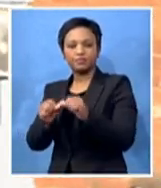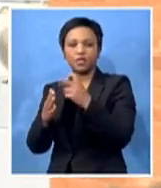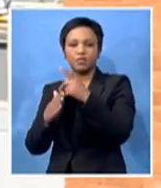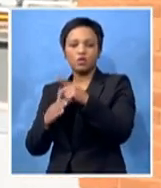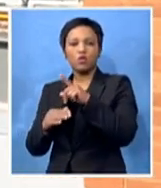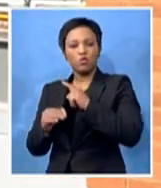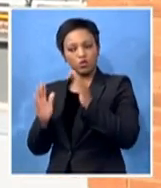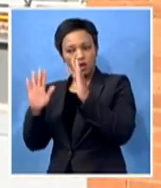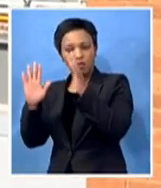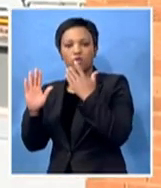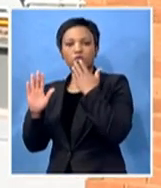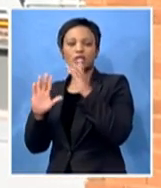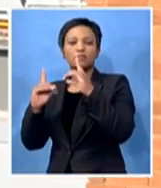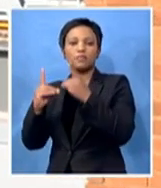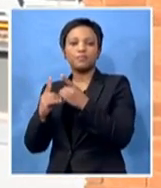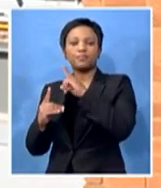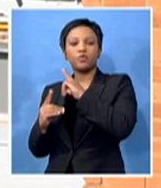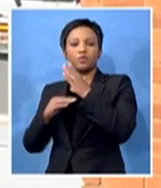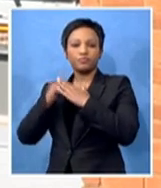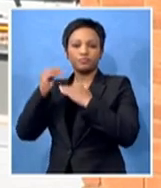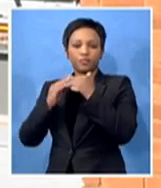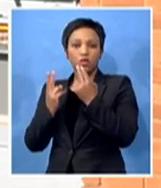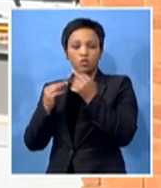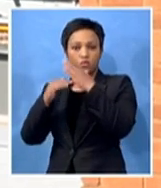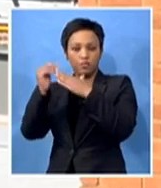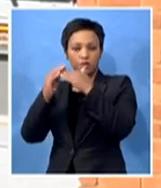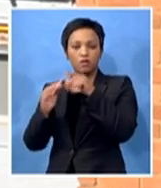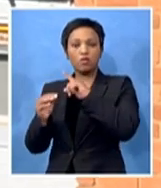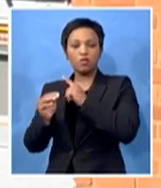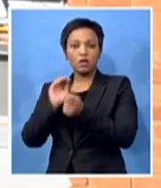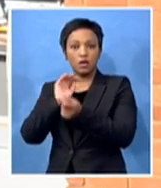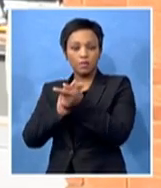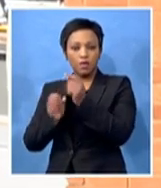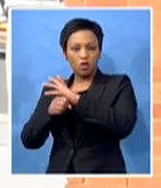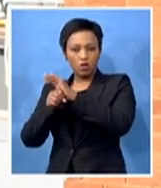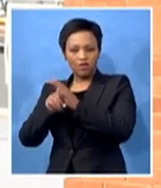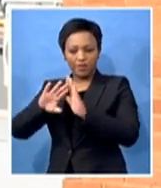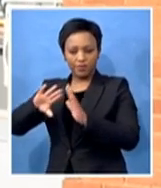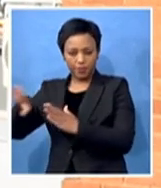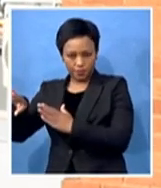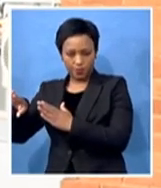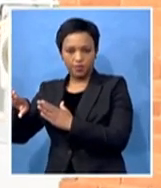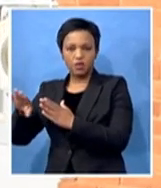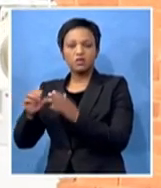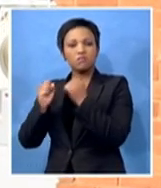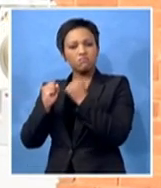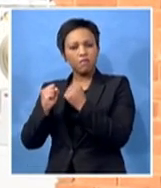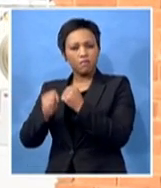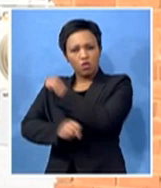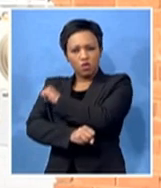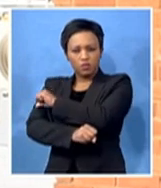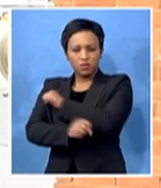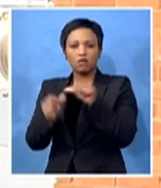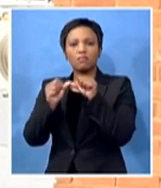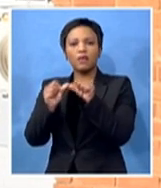here is that after COVID, it will remain as a hospital. It will continue, and it